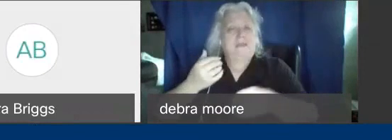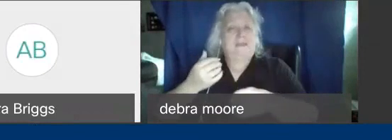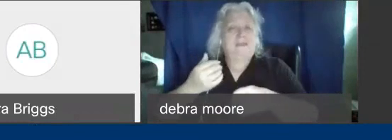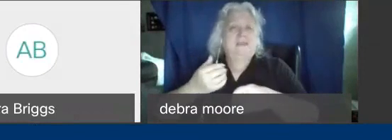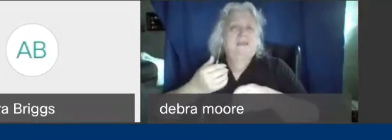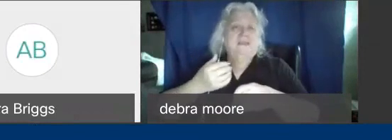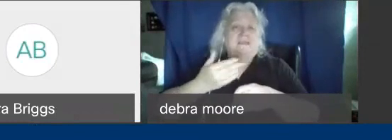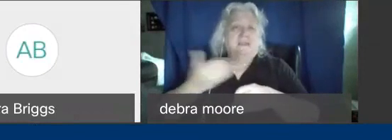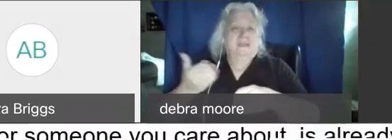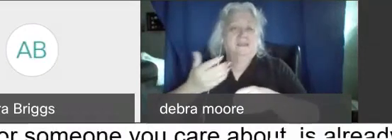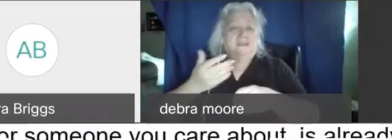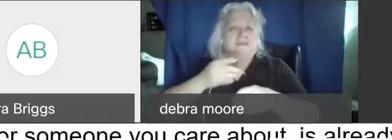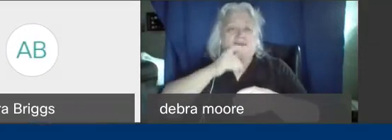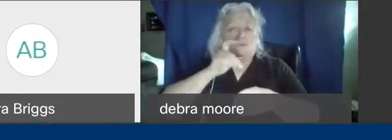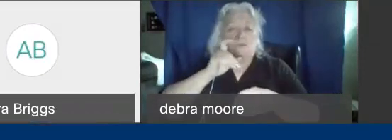treatment.